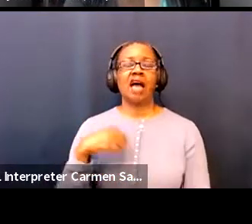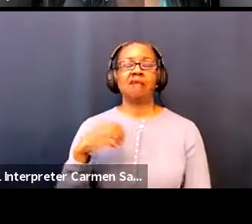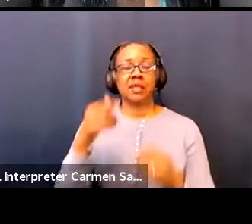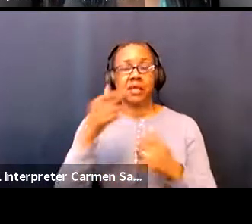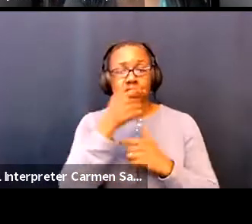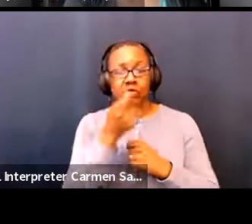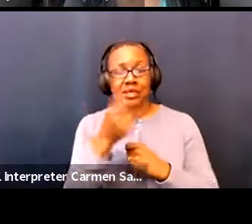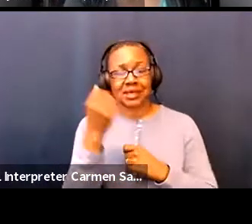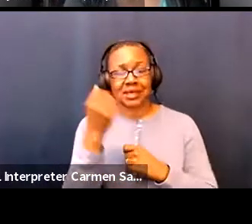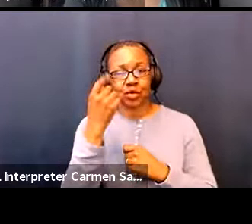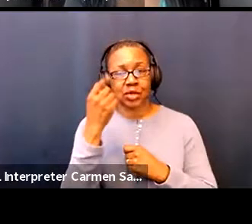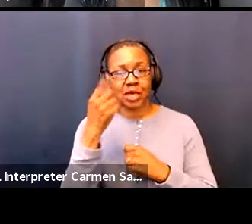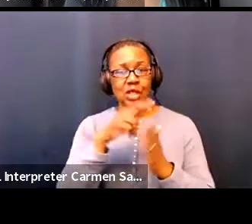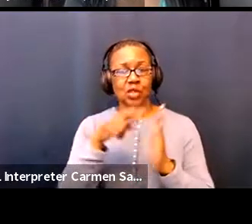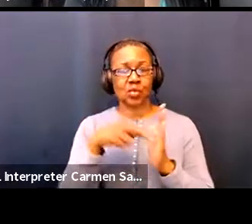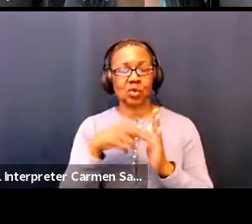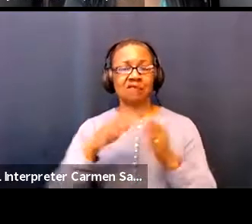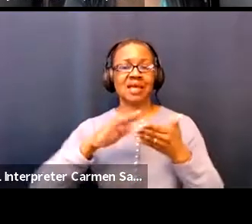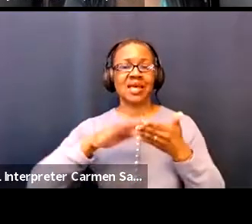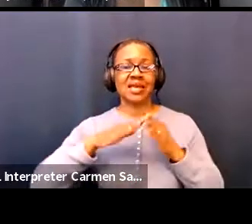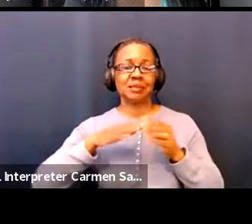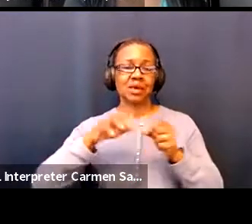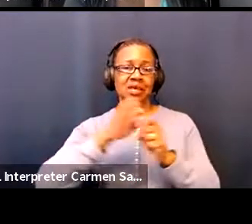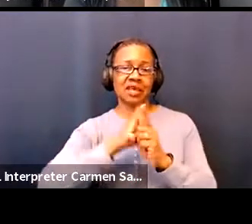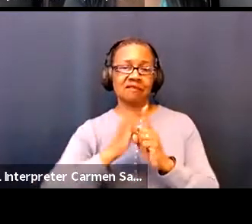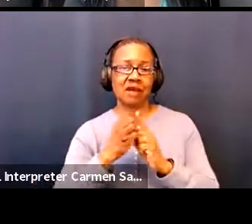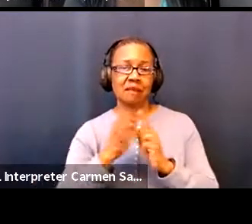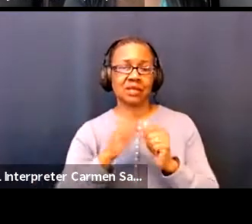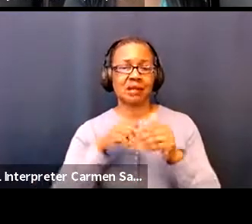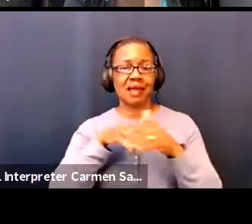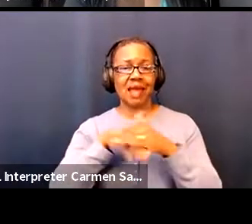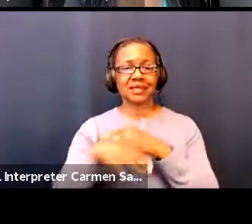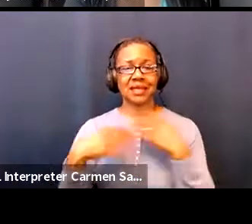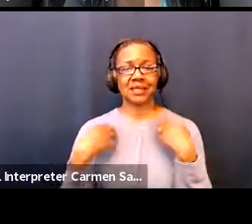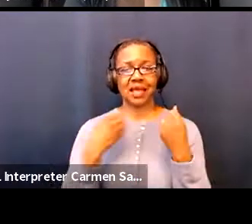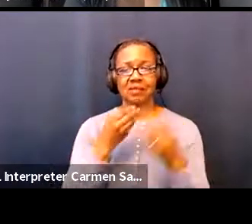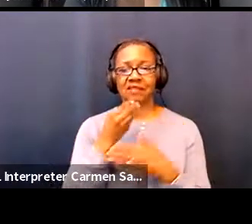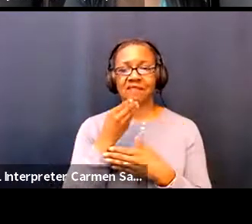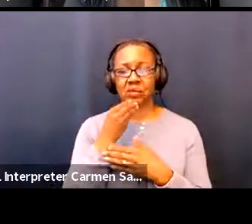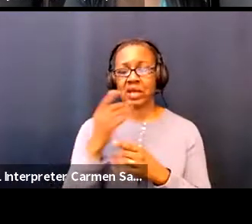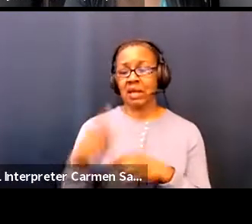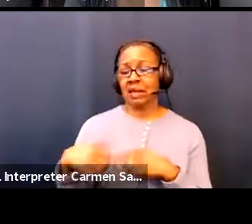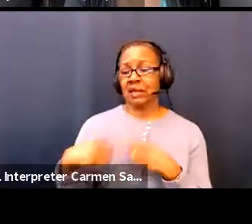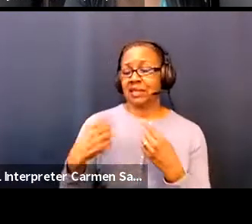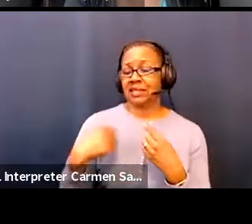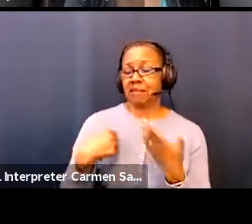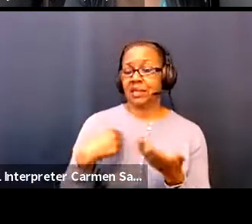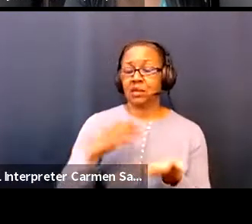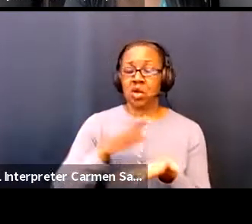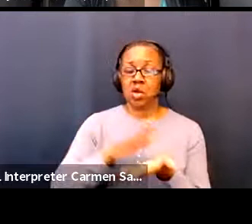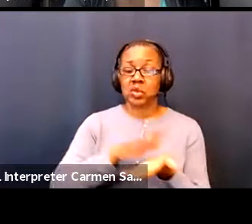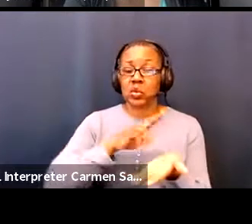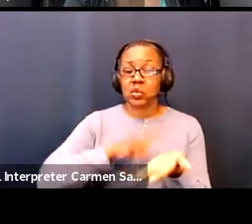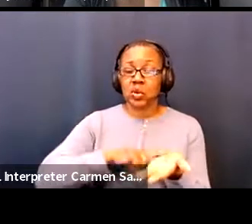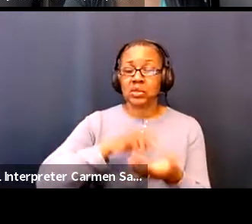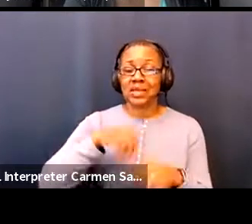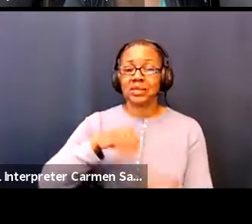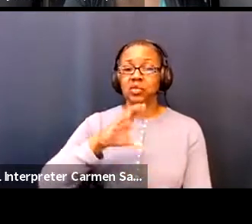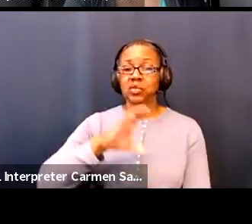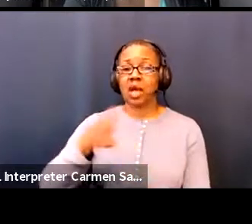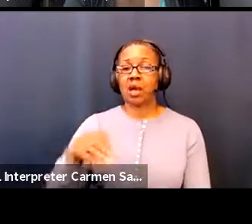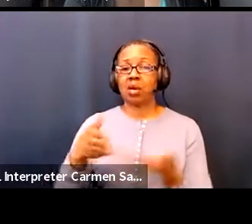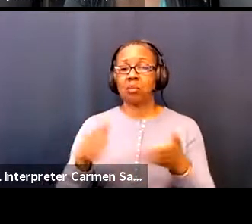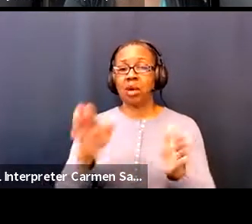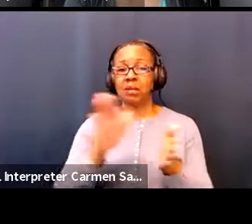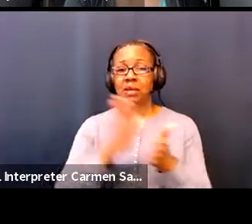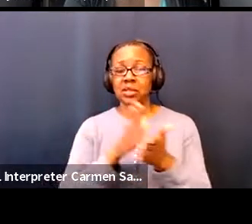in understanding the role of neighborhood environments on accessing healthy foods really since I've been a school nurse in Chicago Public Schools, and I was looking